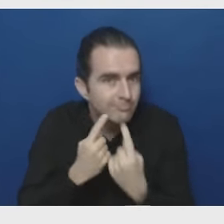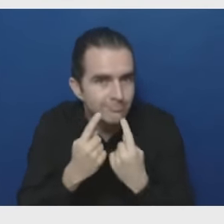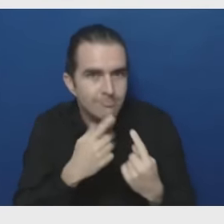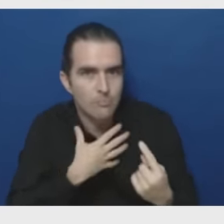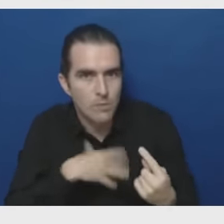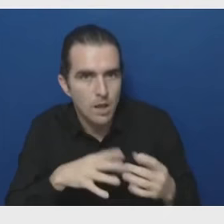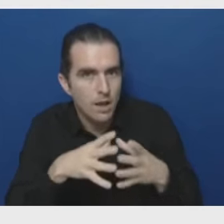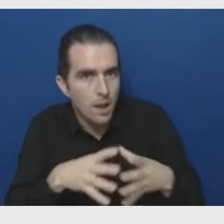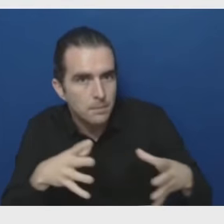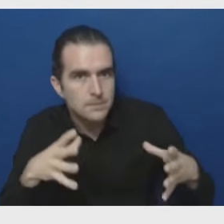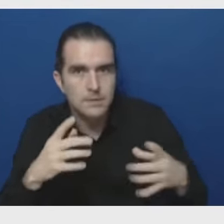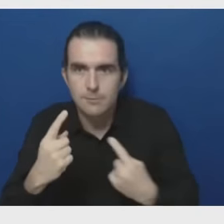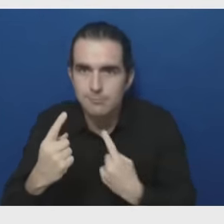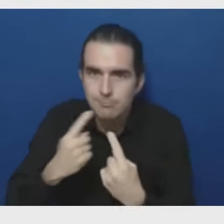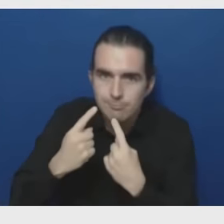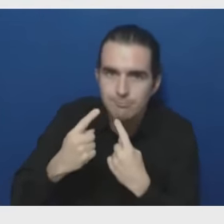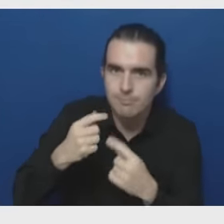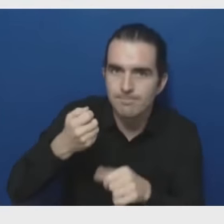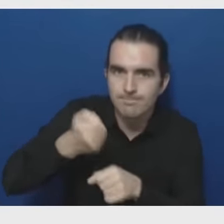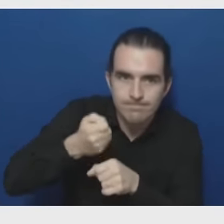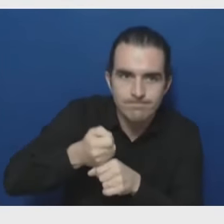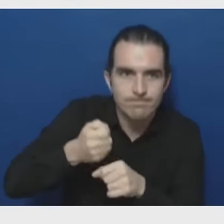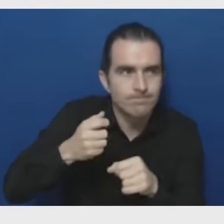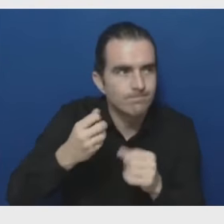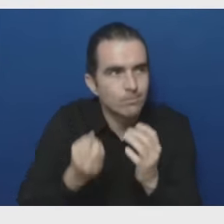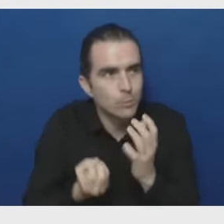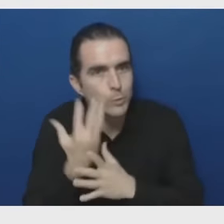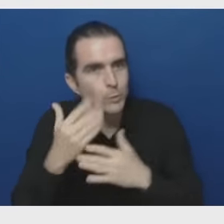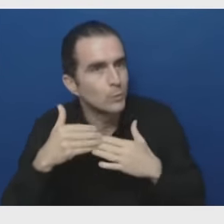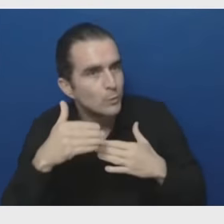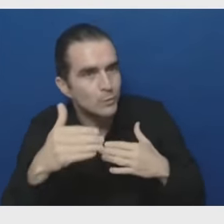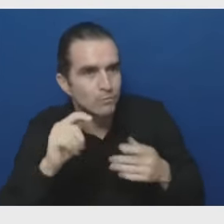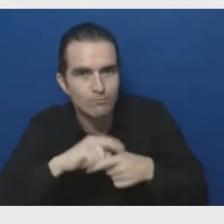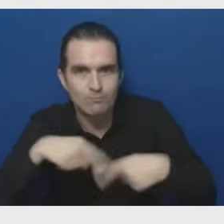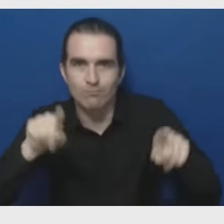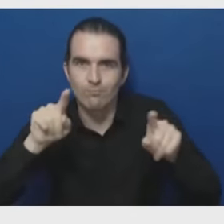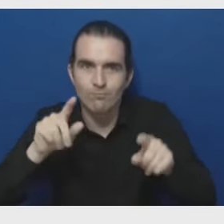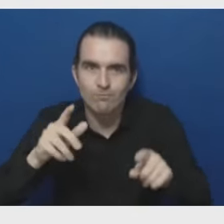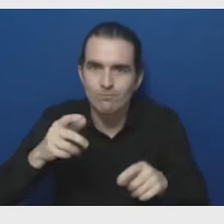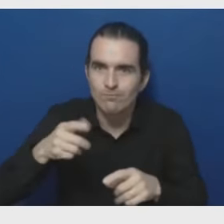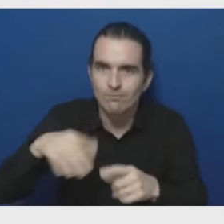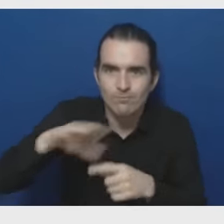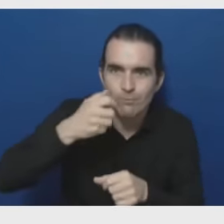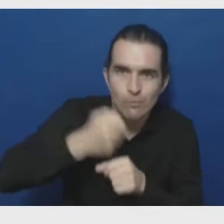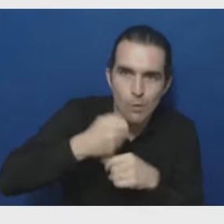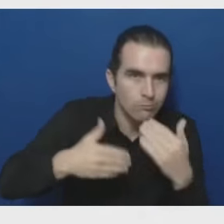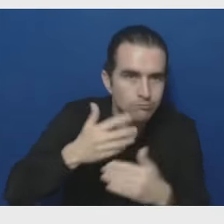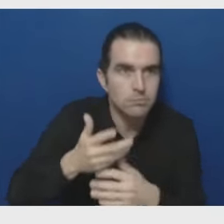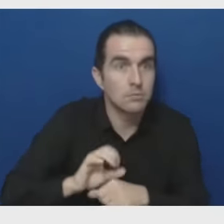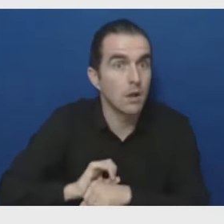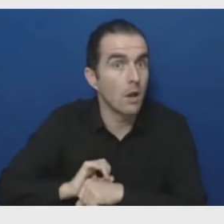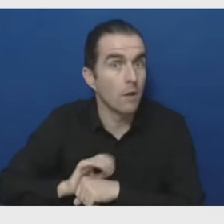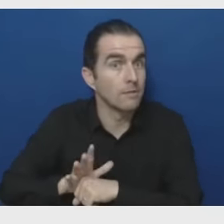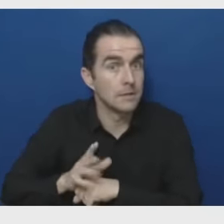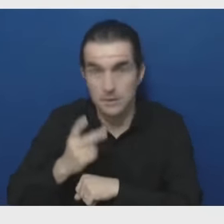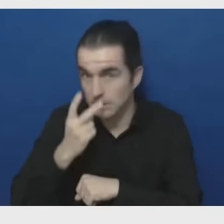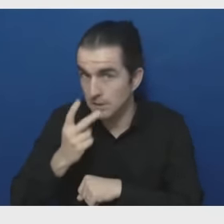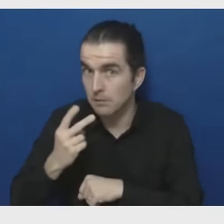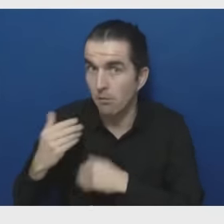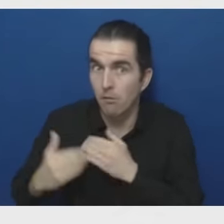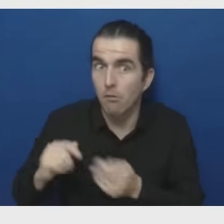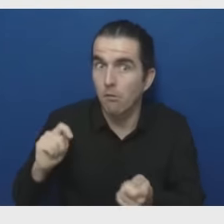where digital technology, if we're left behind, it's going to be even worse than we have ever imagined. But young people are leading all sorts